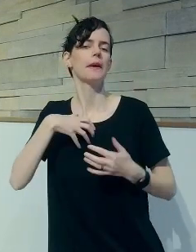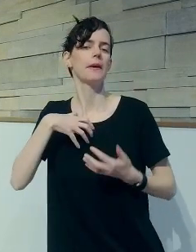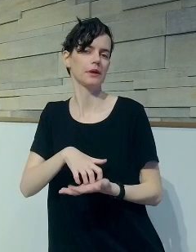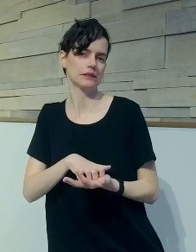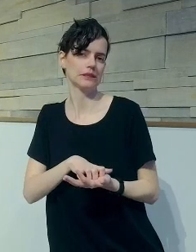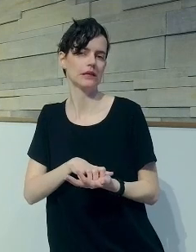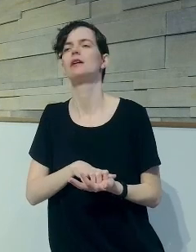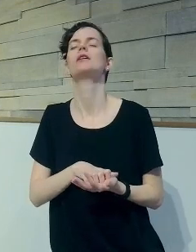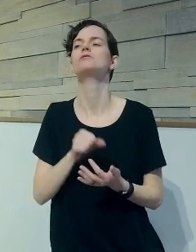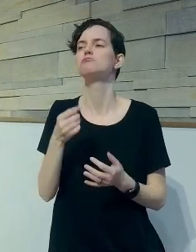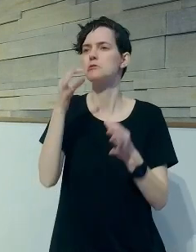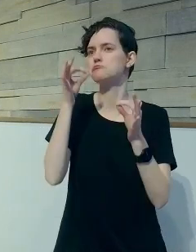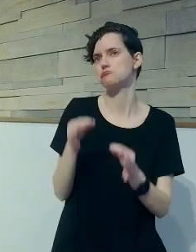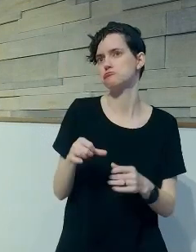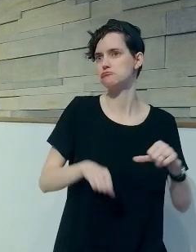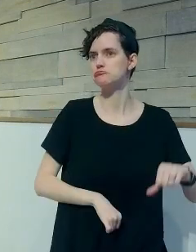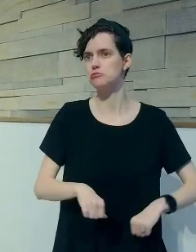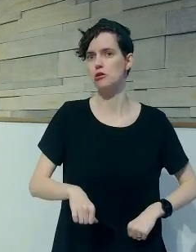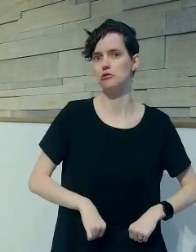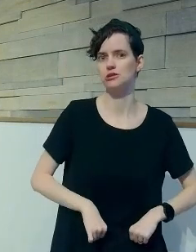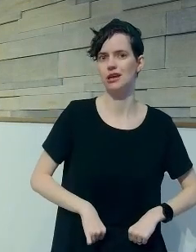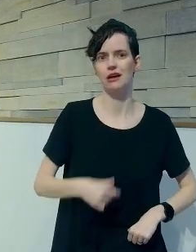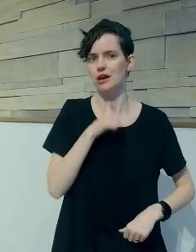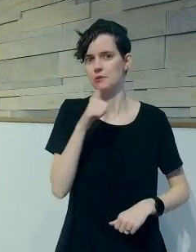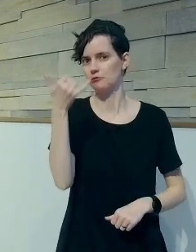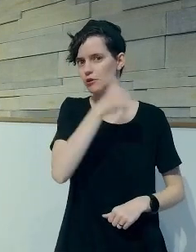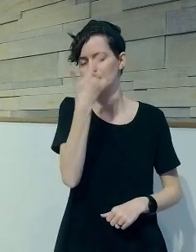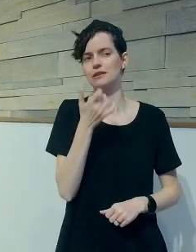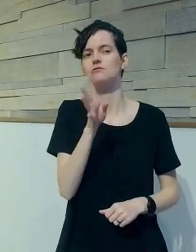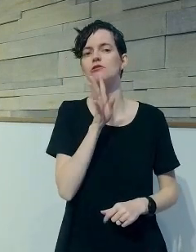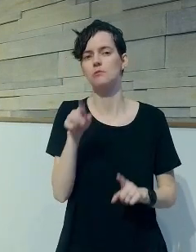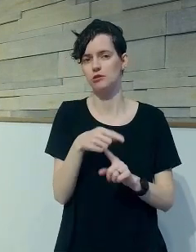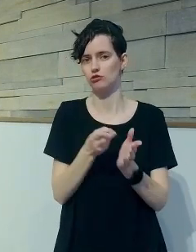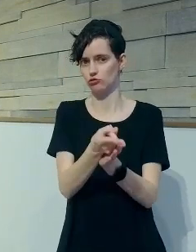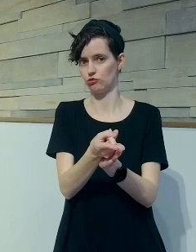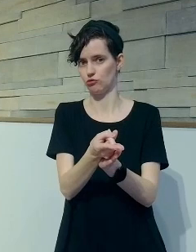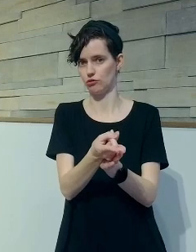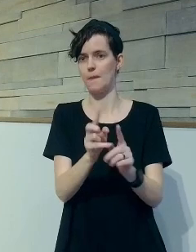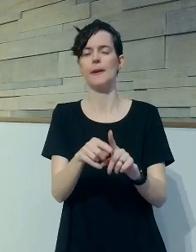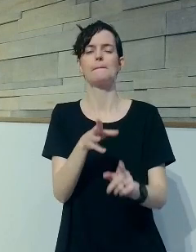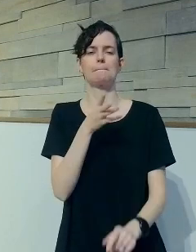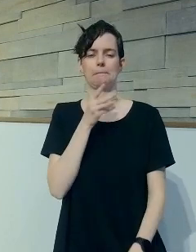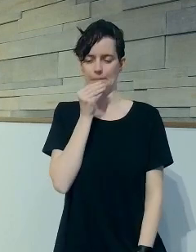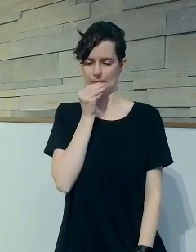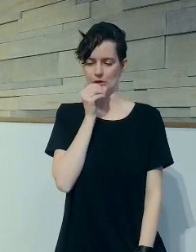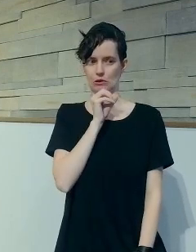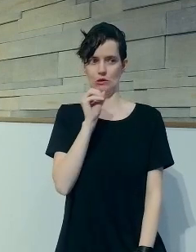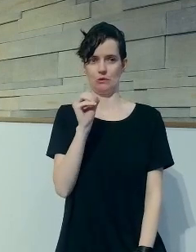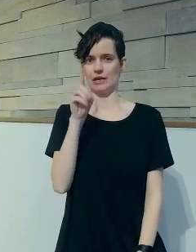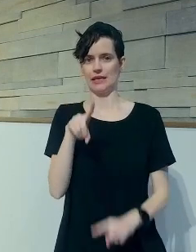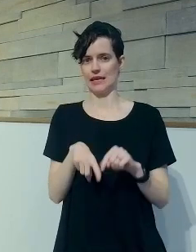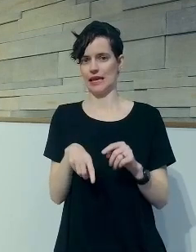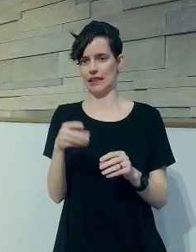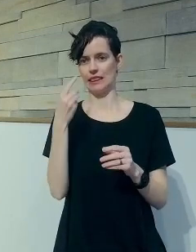weaknesses. Even if I should choose to boast, I would not be a fool because I would be speaking the truth, but I refrain so no one will think more